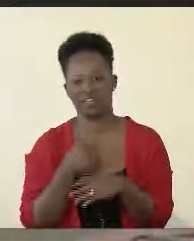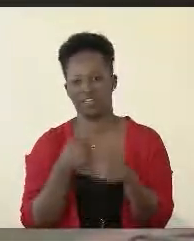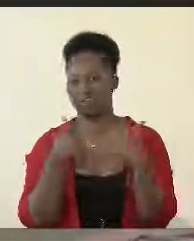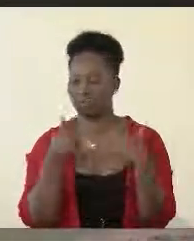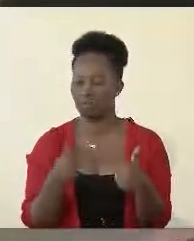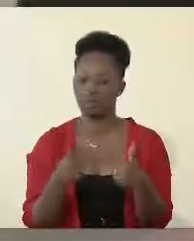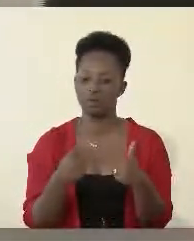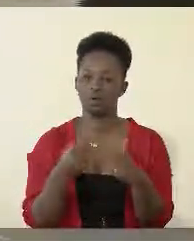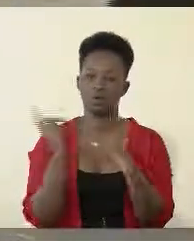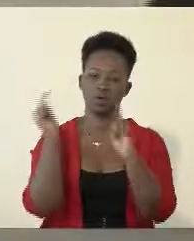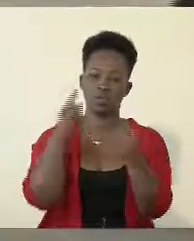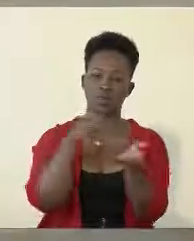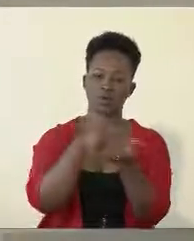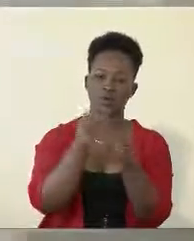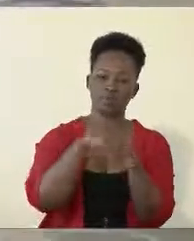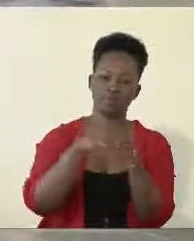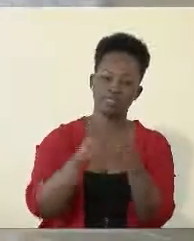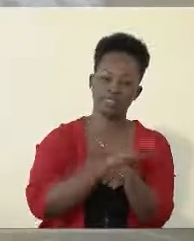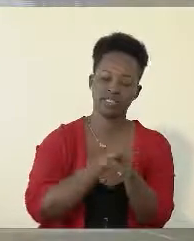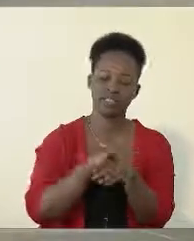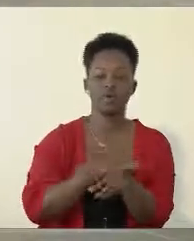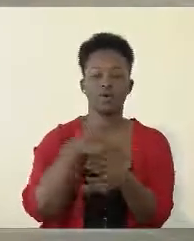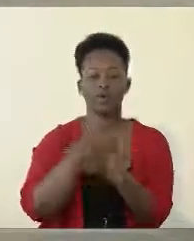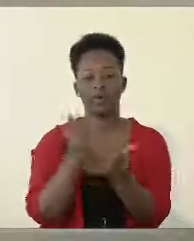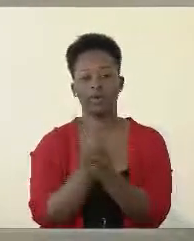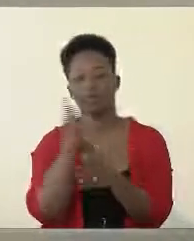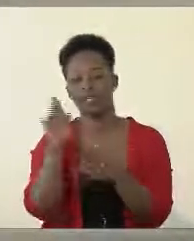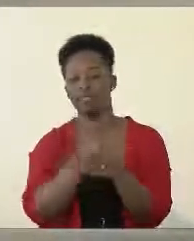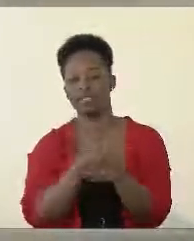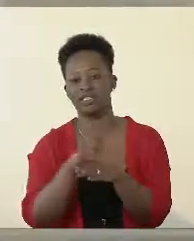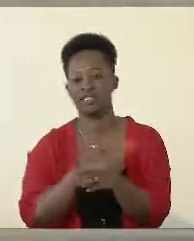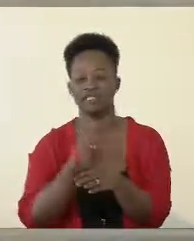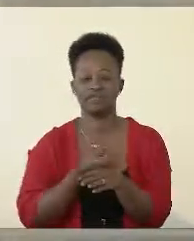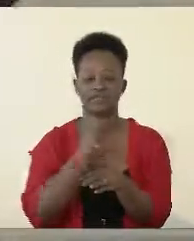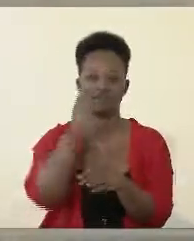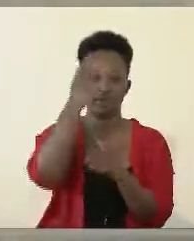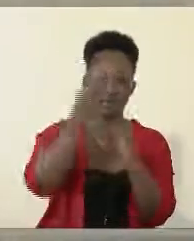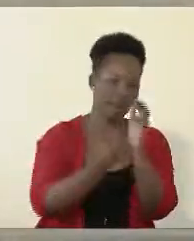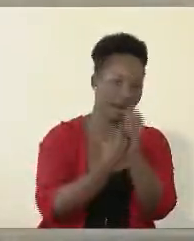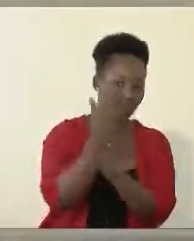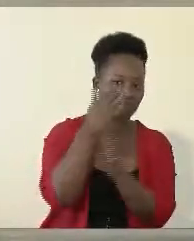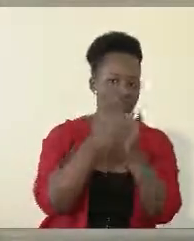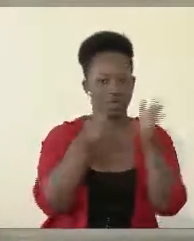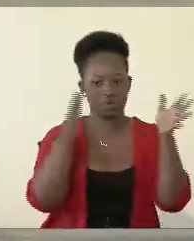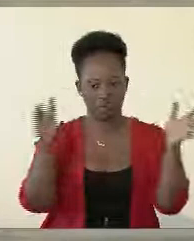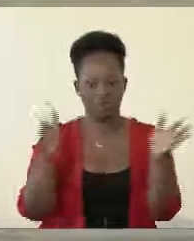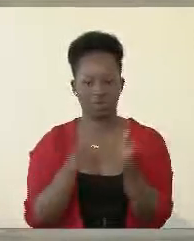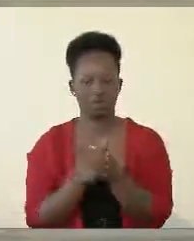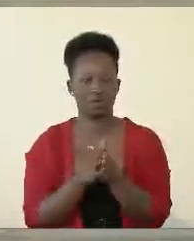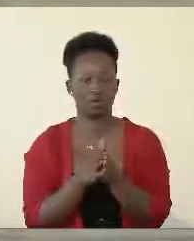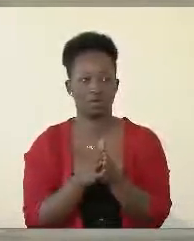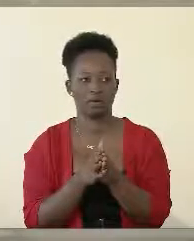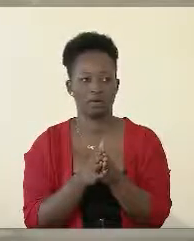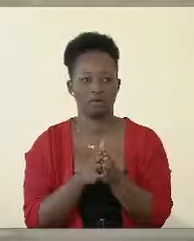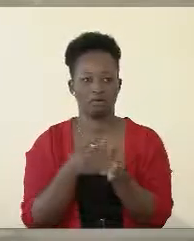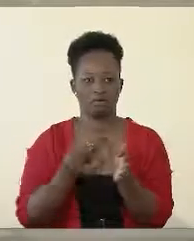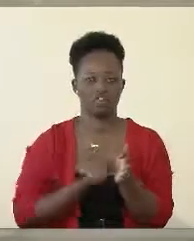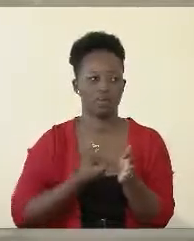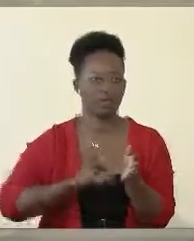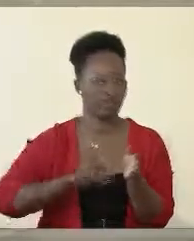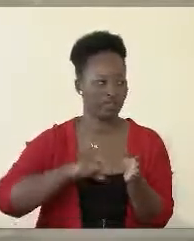such a business because it has a future. A business that has grown and expanded then wins the confidence